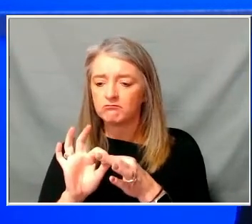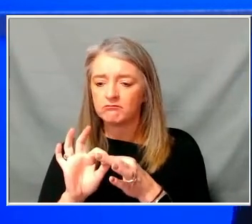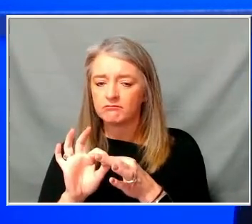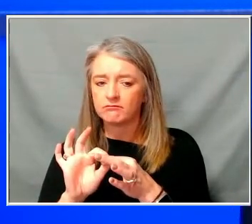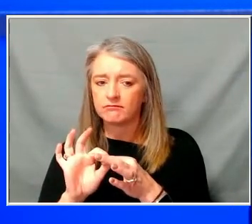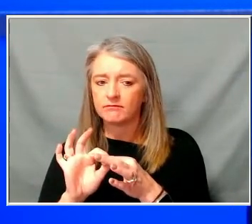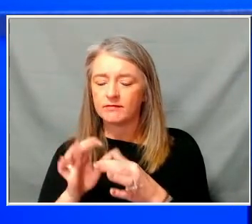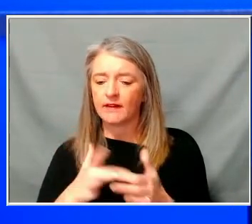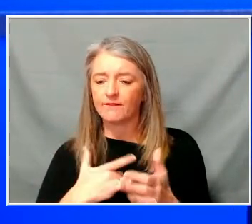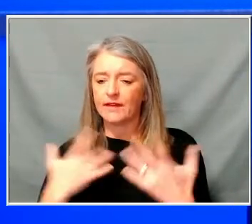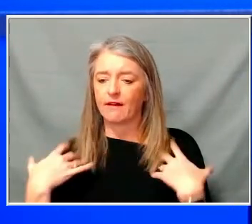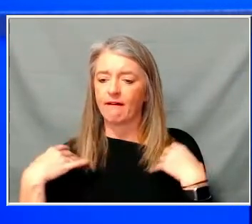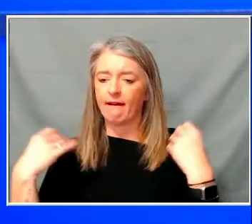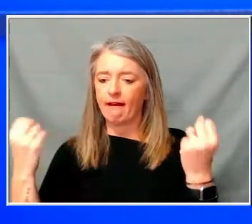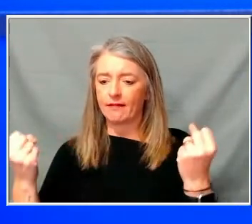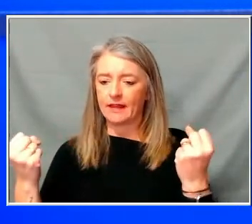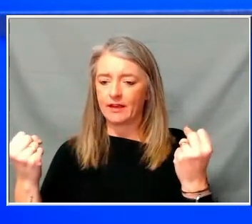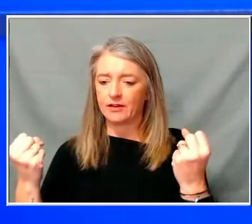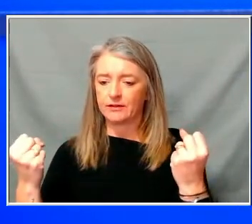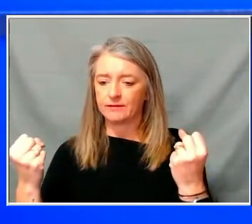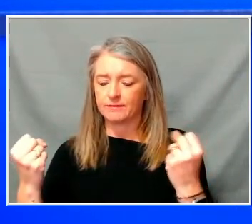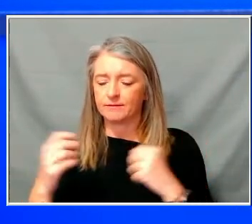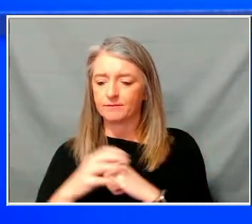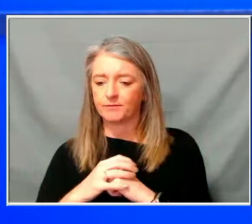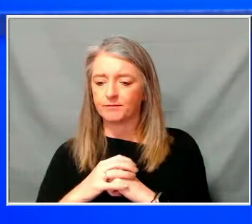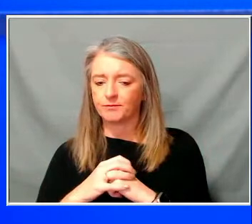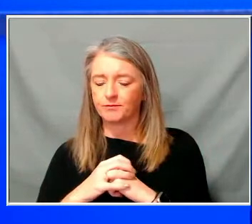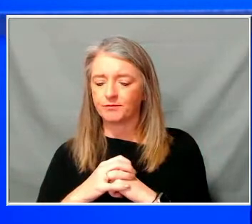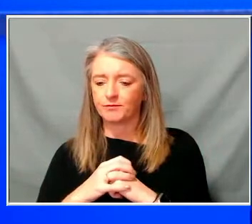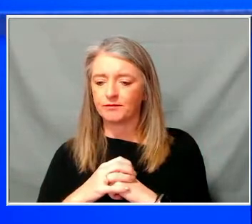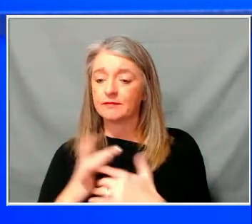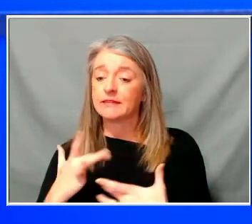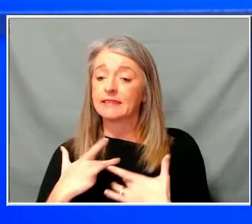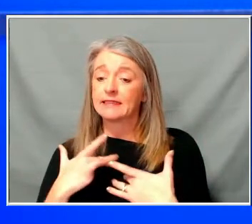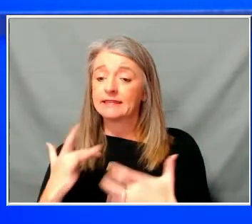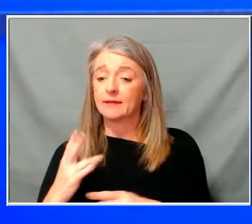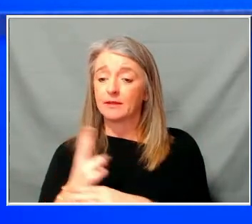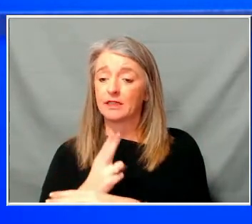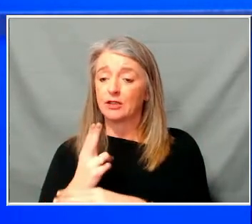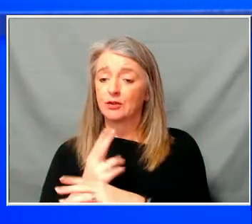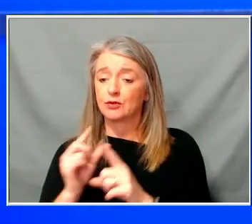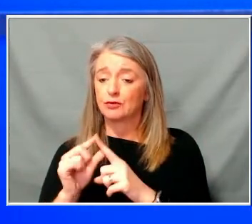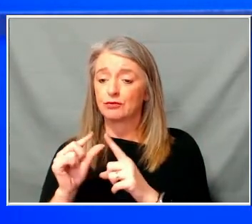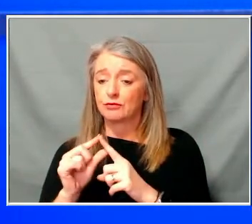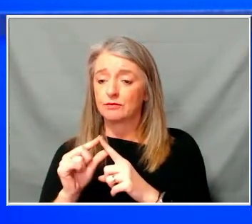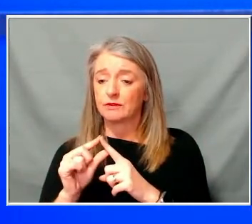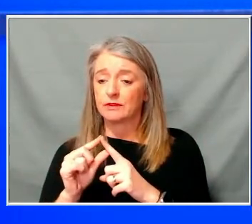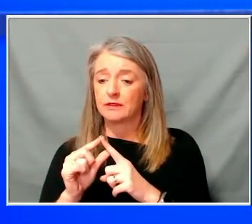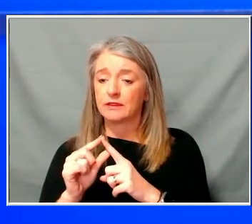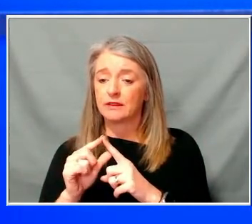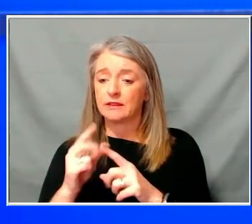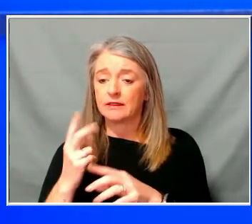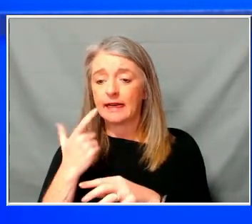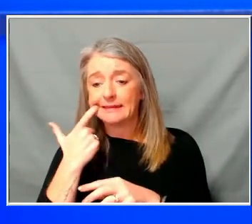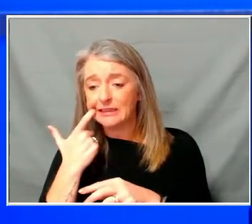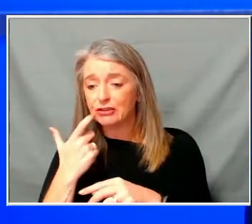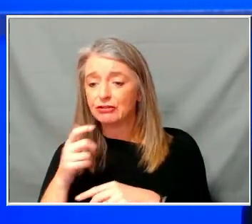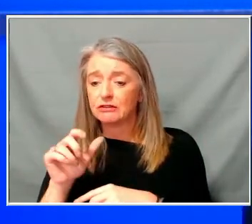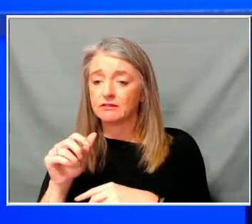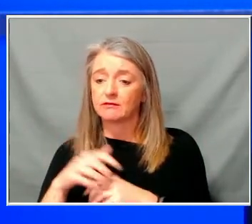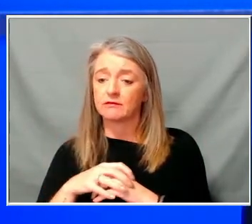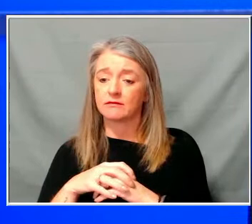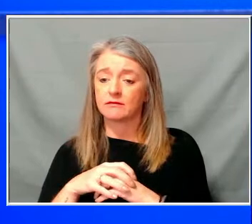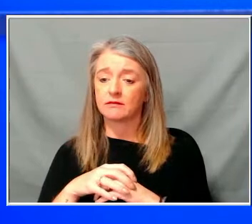feel healthier, essentially. And so that's typically used in terms of substance abuse,